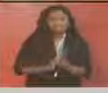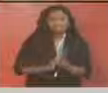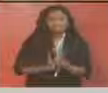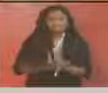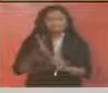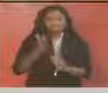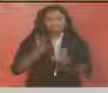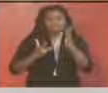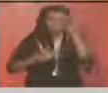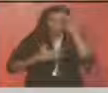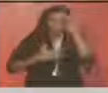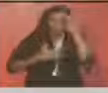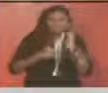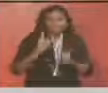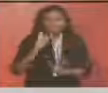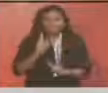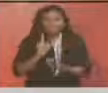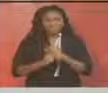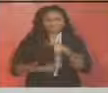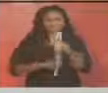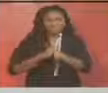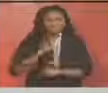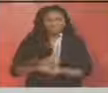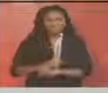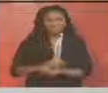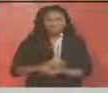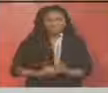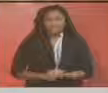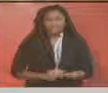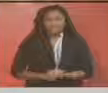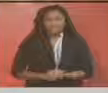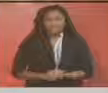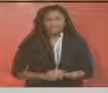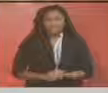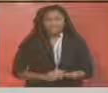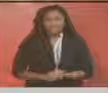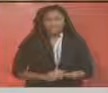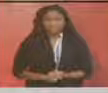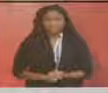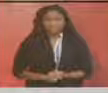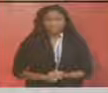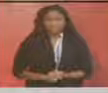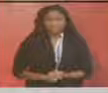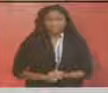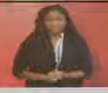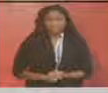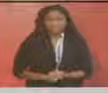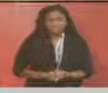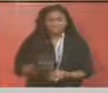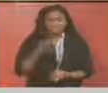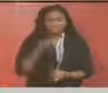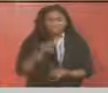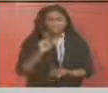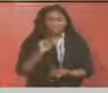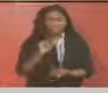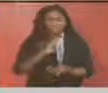or hopefully by the end of 2021. That is where that 20% comes from.